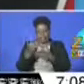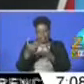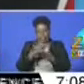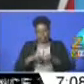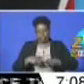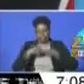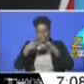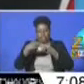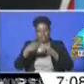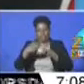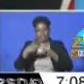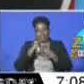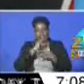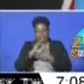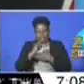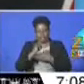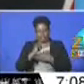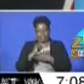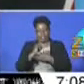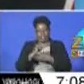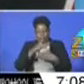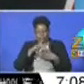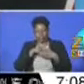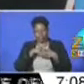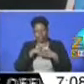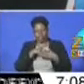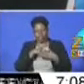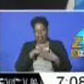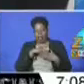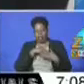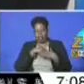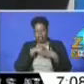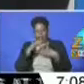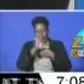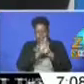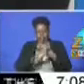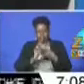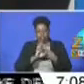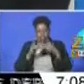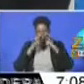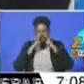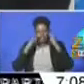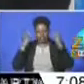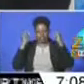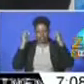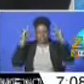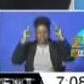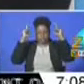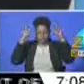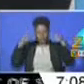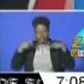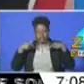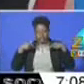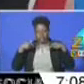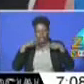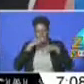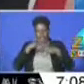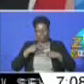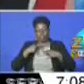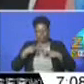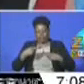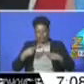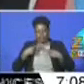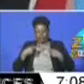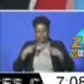comprises personal protection equipment, including goggles, face shields, medical and surgical masks, N95 respirator